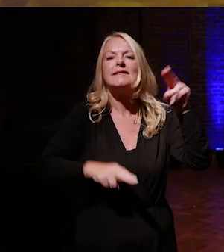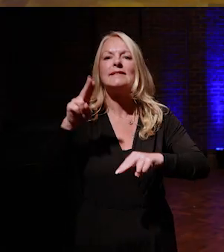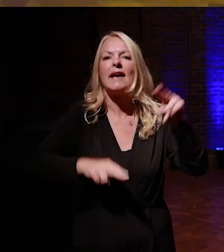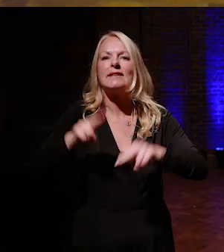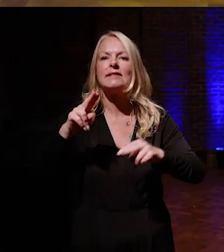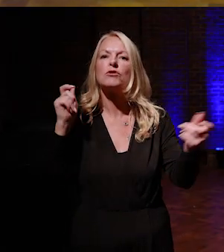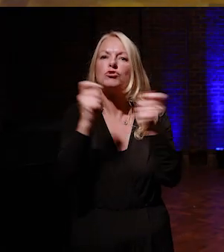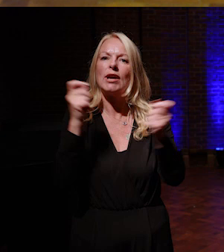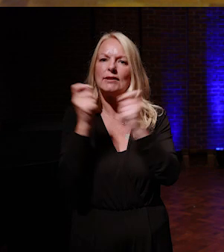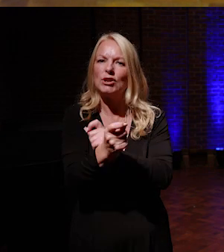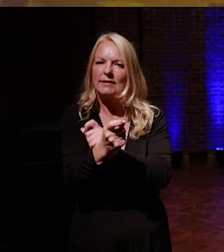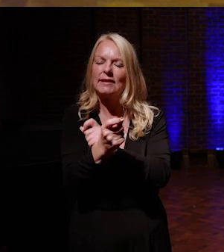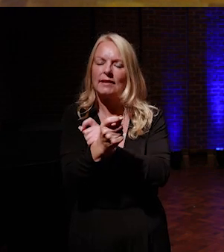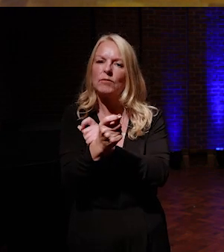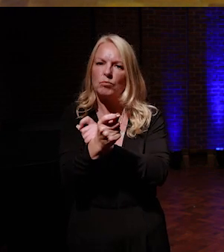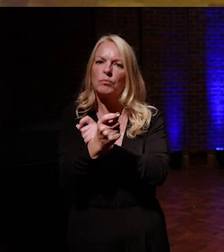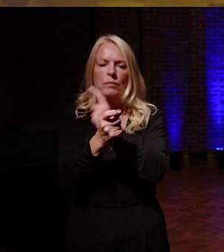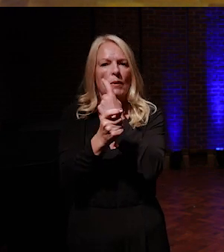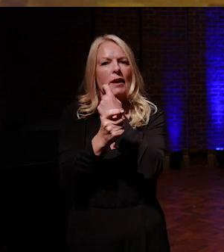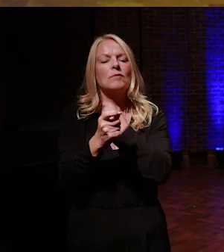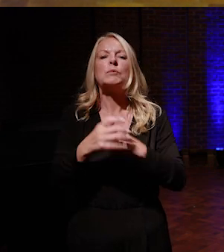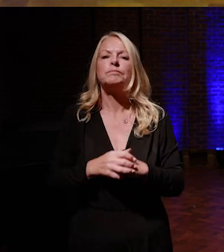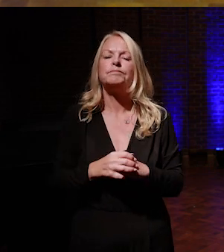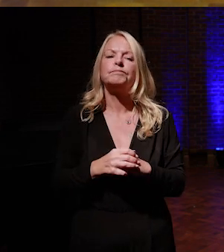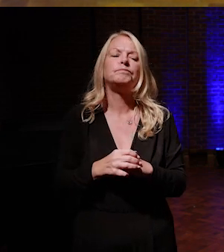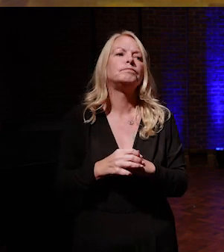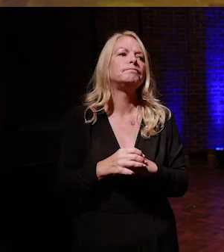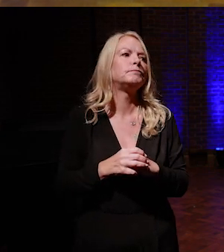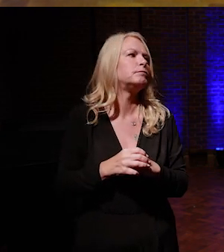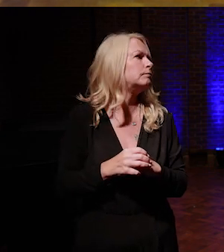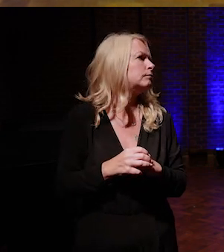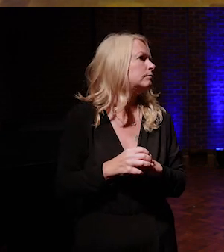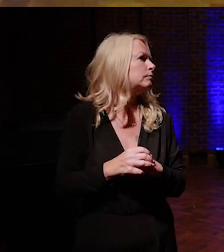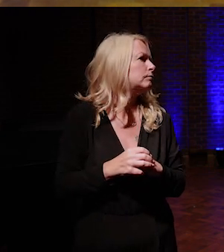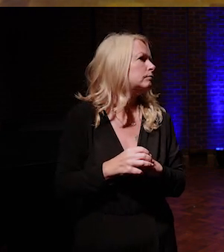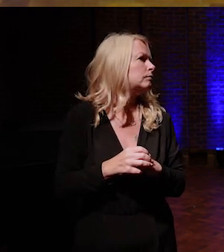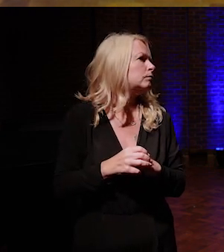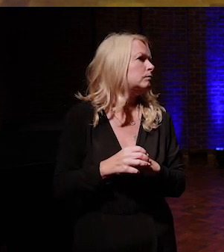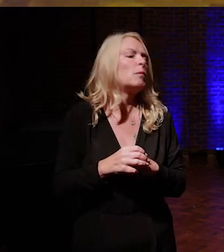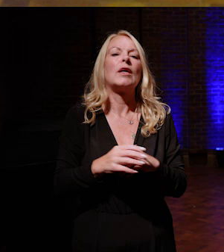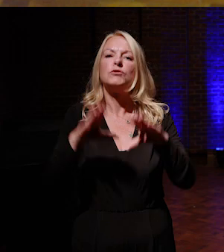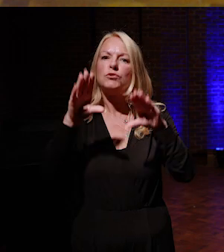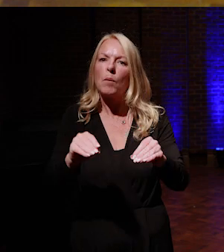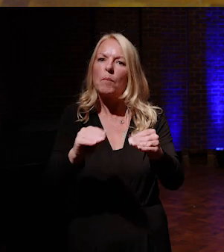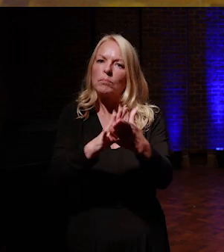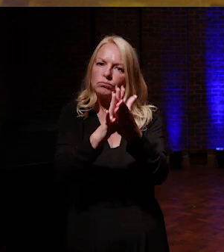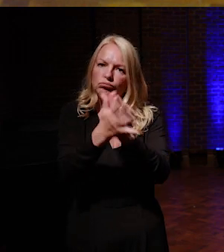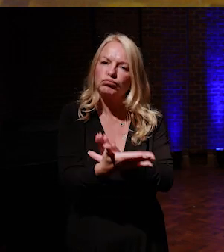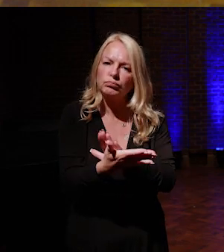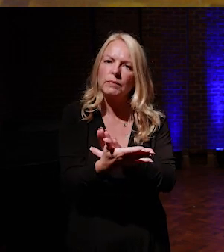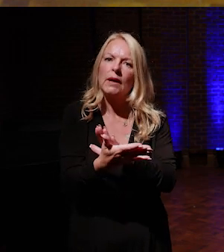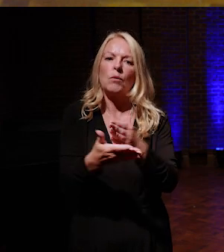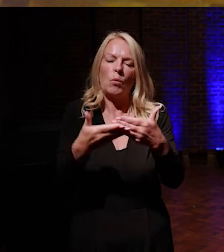changes that are going on and maybe allude to coastal erosion or looting.